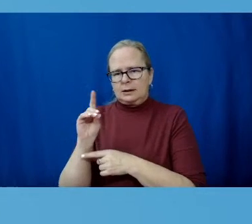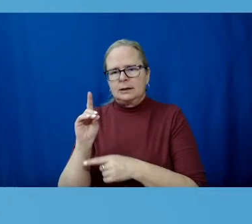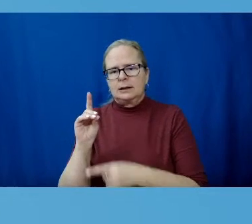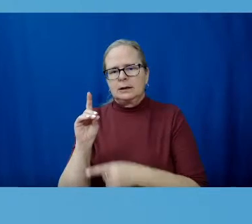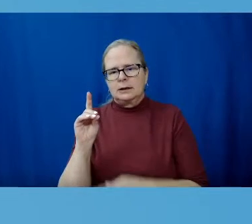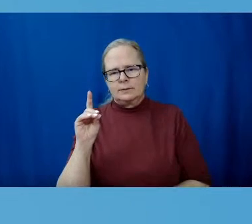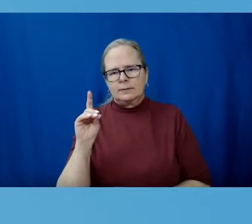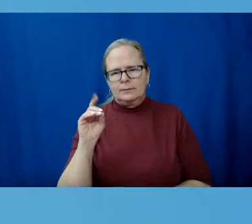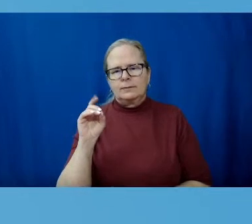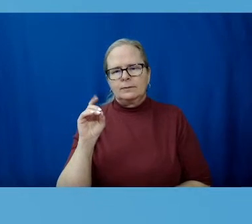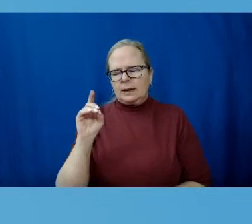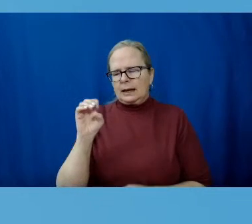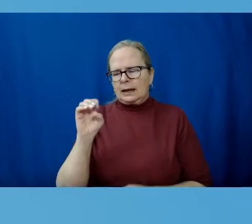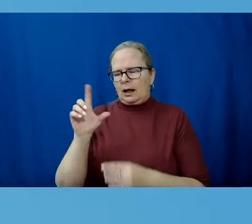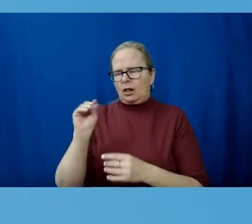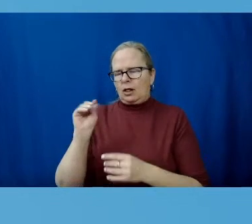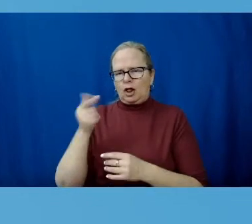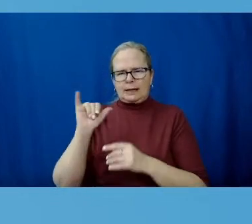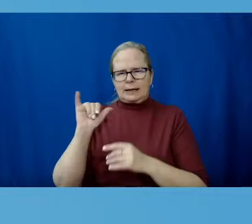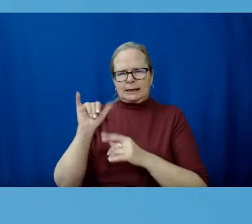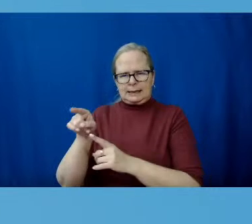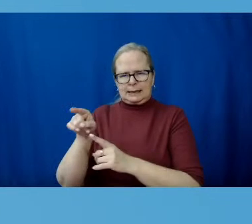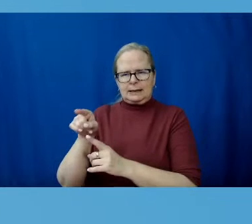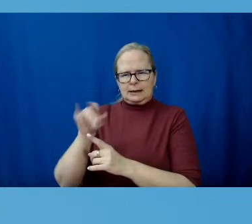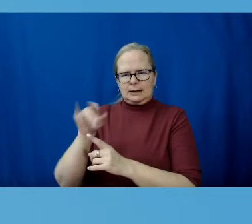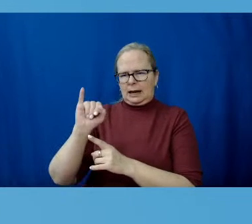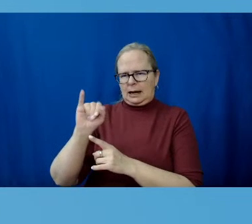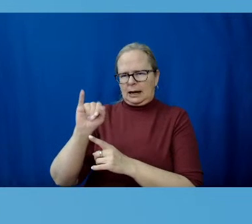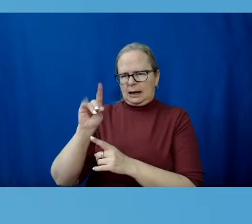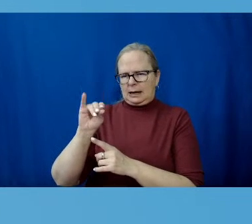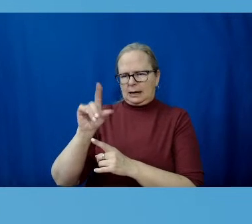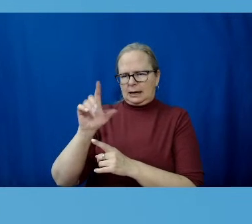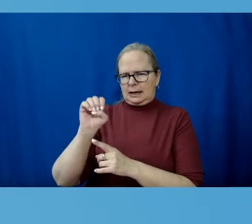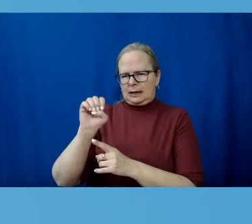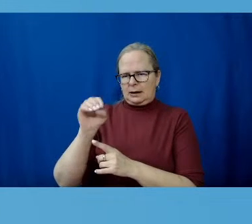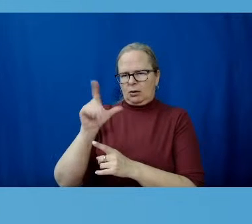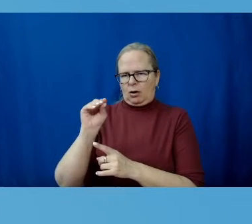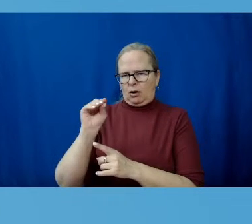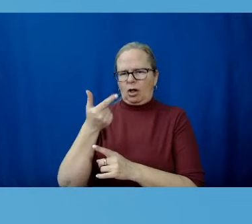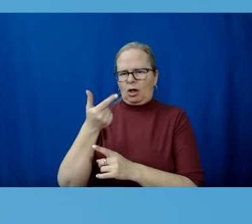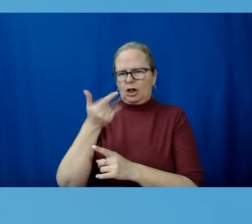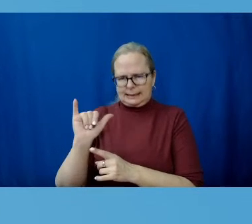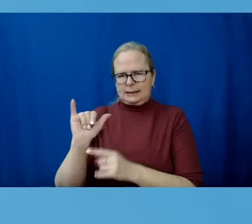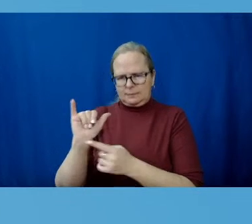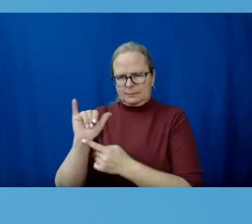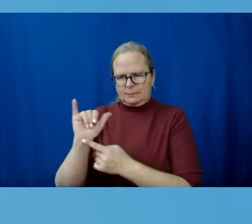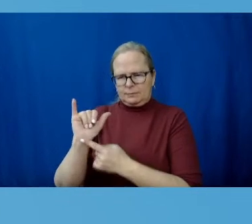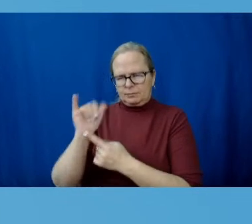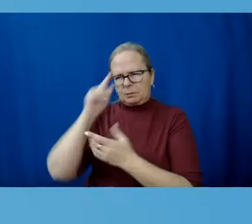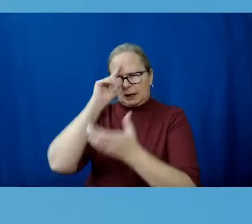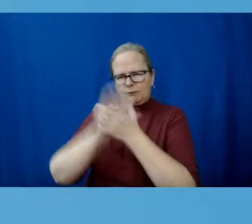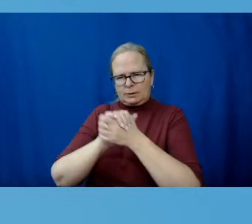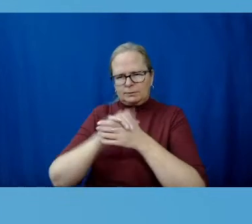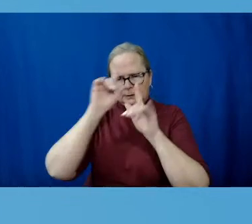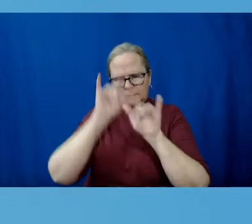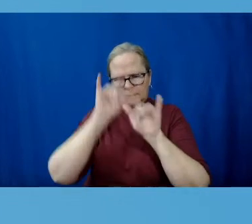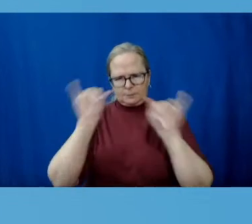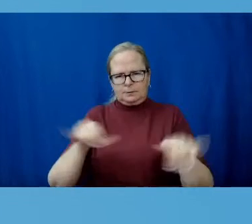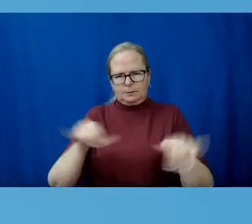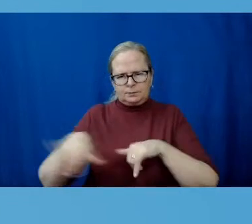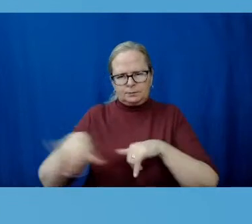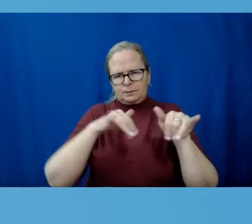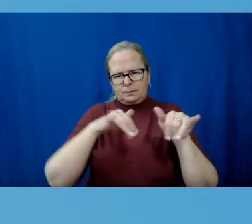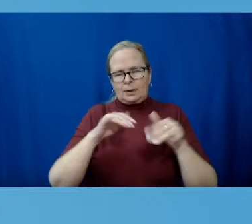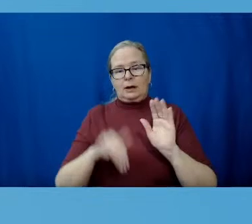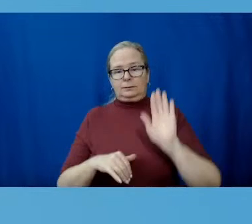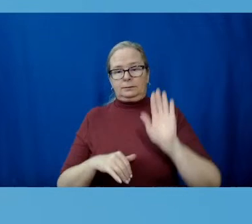staffers, many of his caucus, his cabinet. The second is party unity. You had a situation in April where